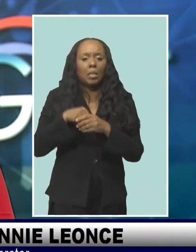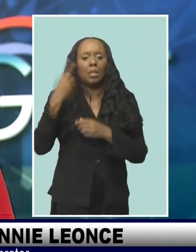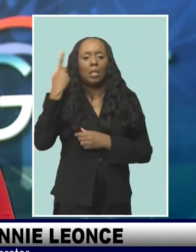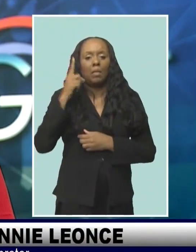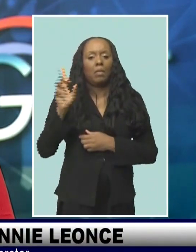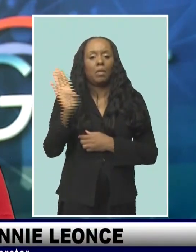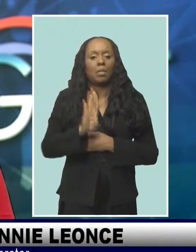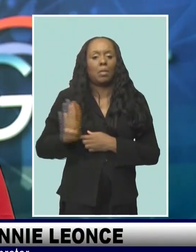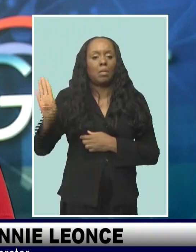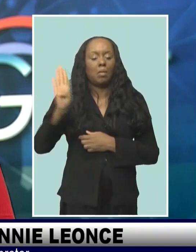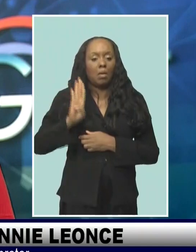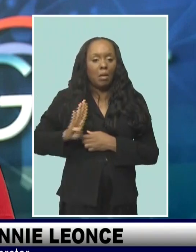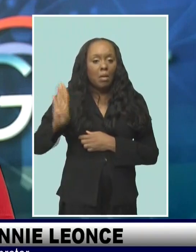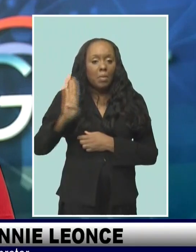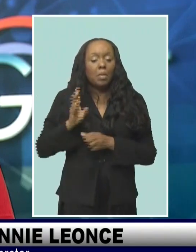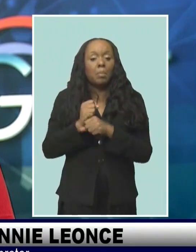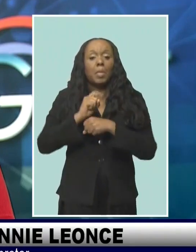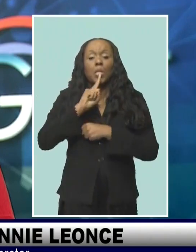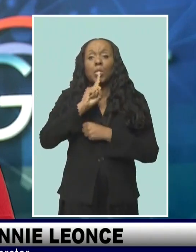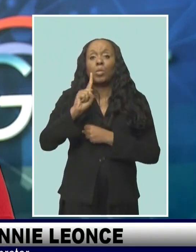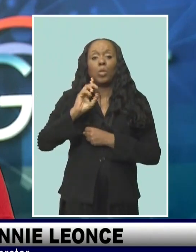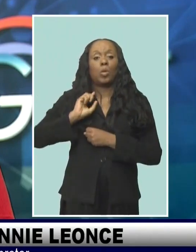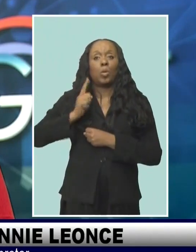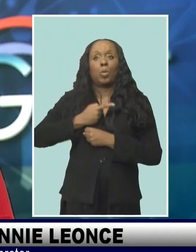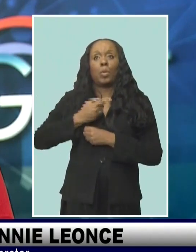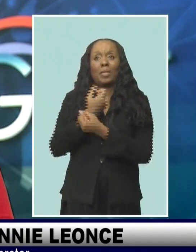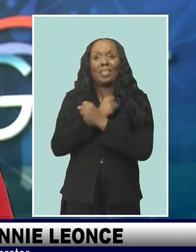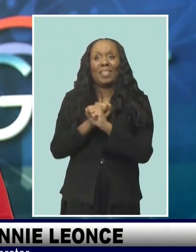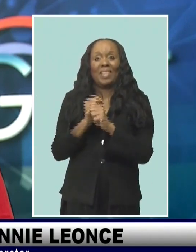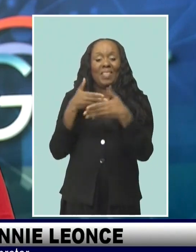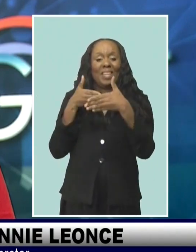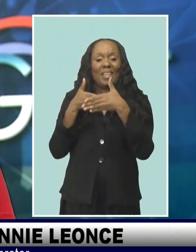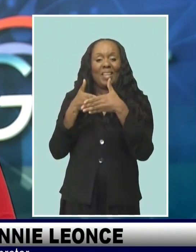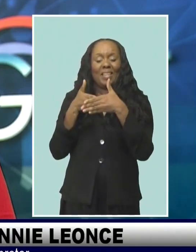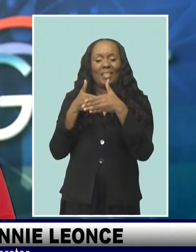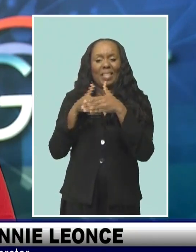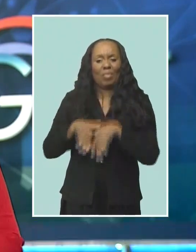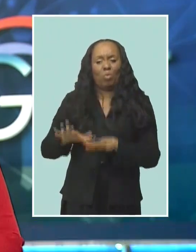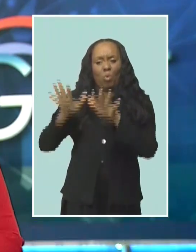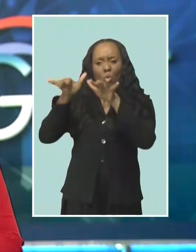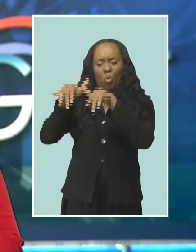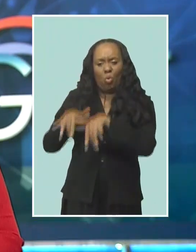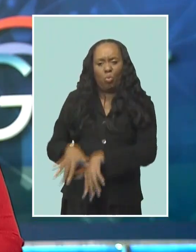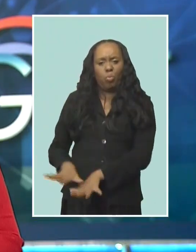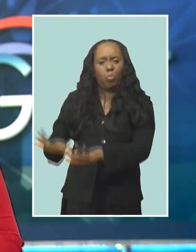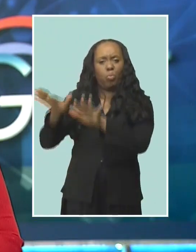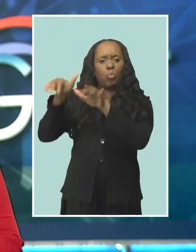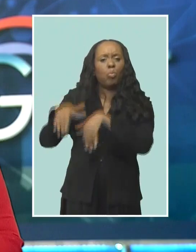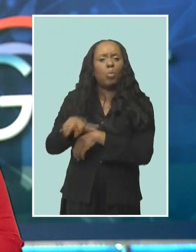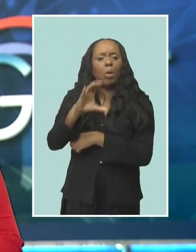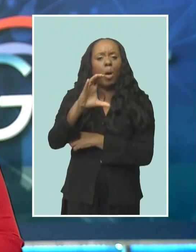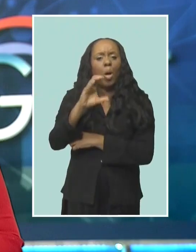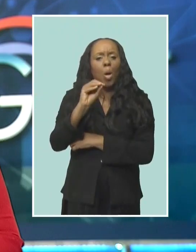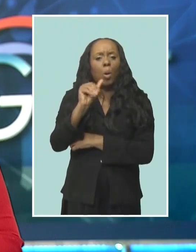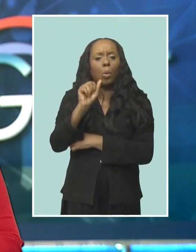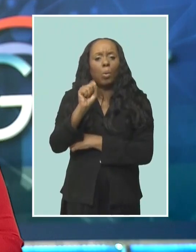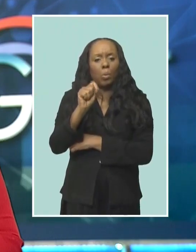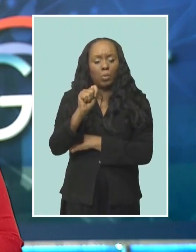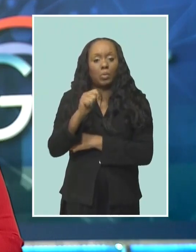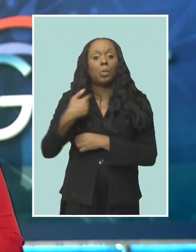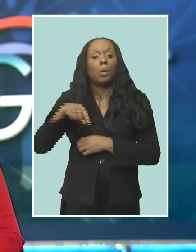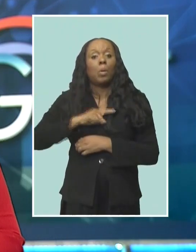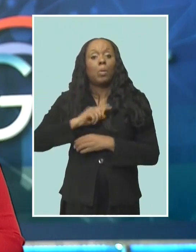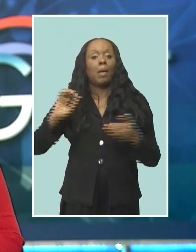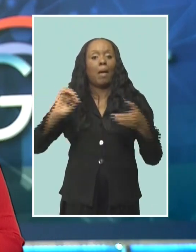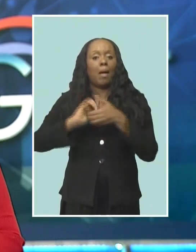being invested into shoring up Barbados against future coastal hazards. This is set to occur as a result of a partnership with the World